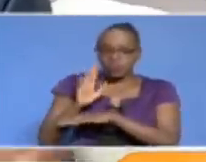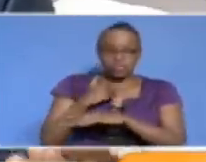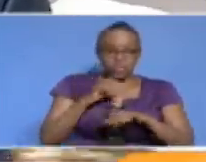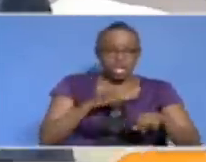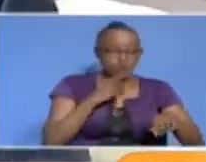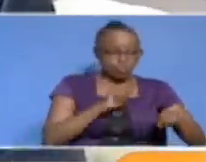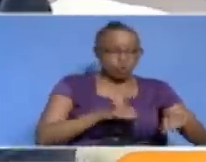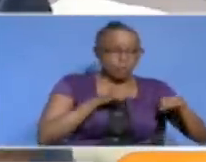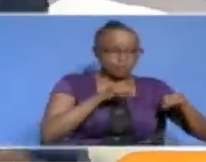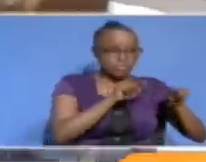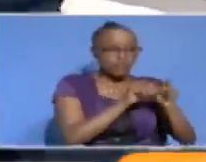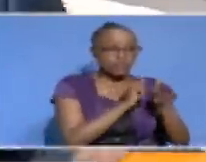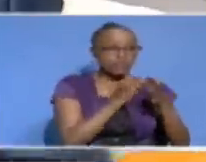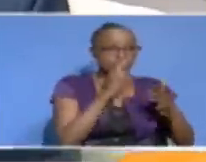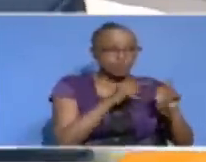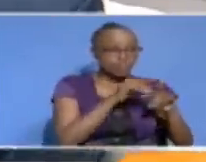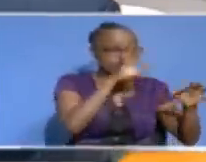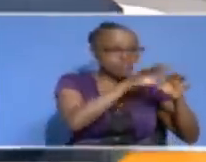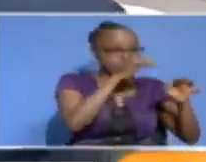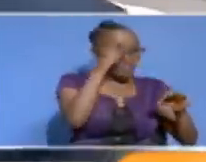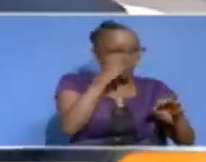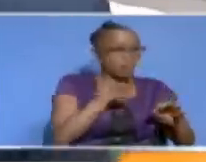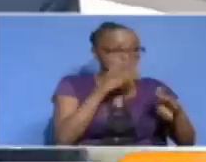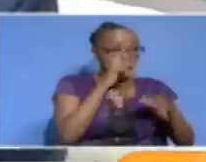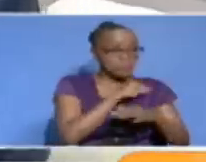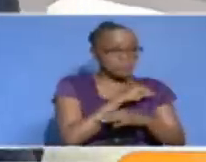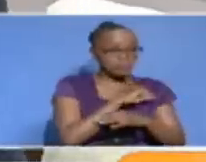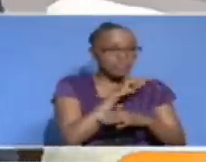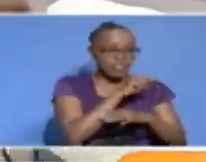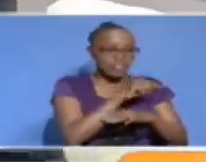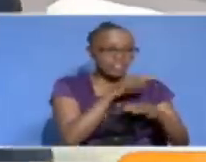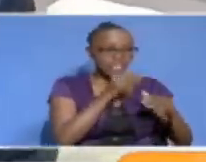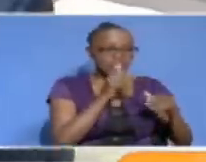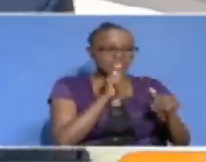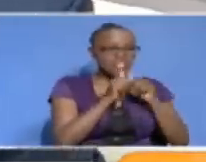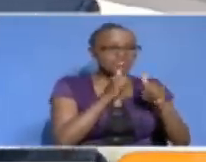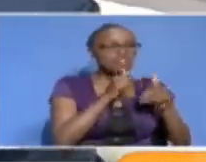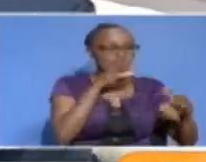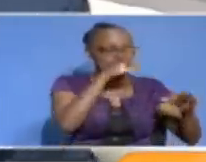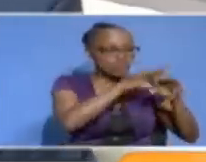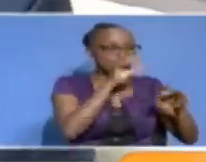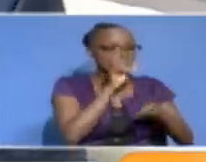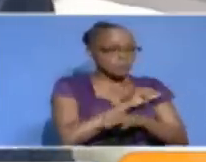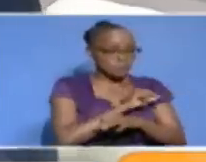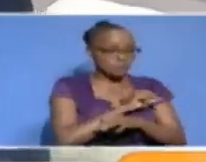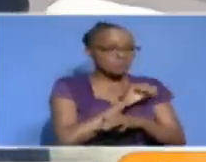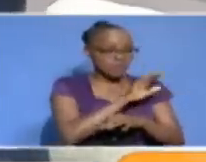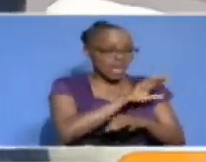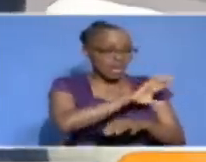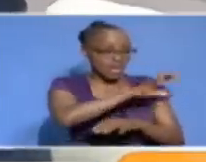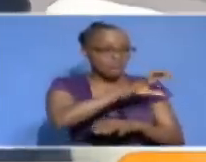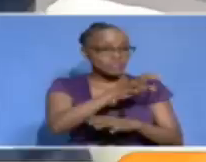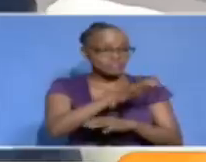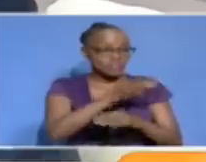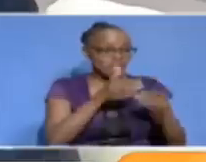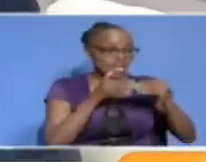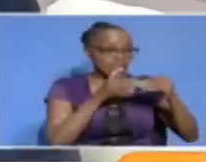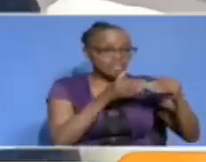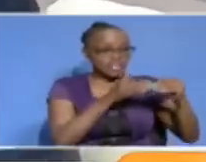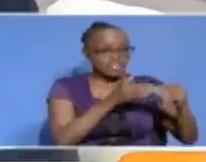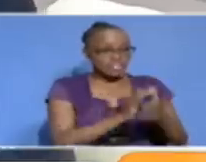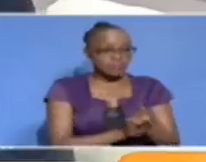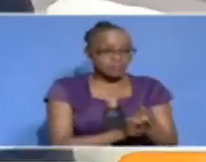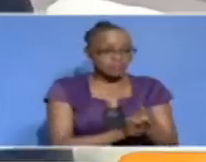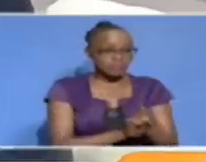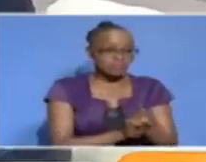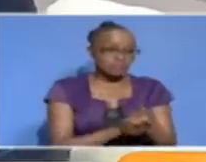because you told me you voted for me. Apa loving I did. Ulinipia kura ukaacha watu yako. In leadership,